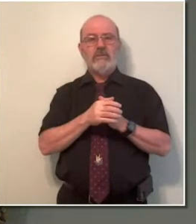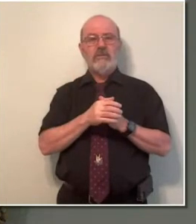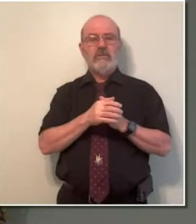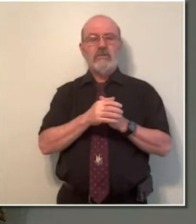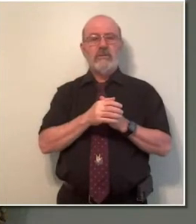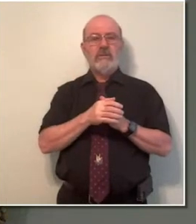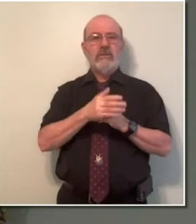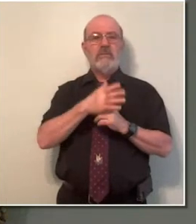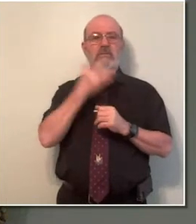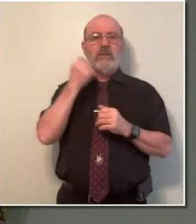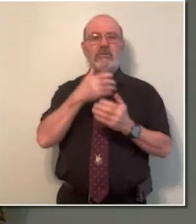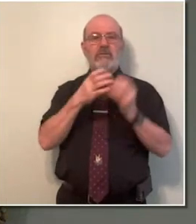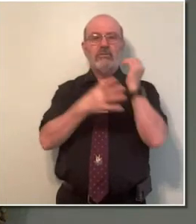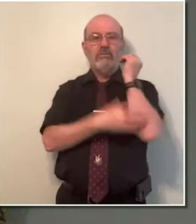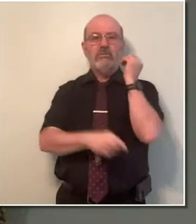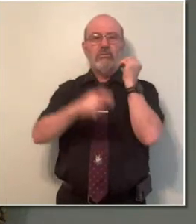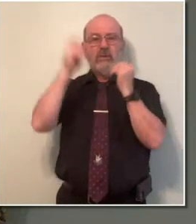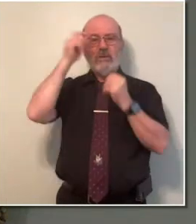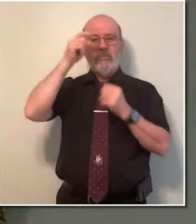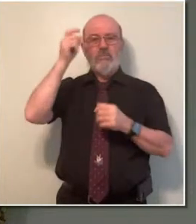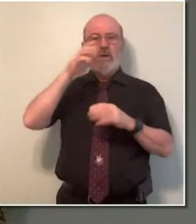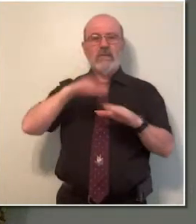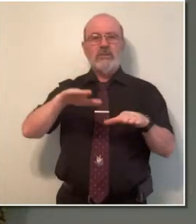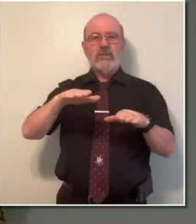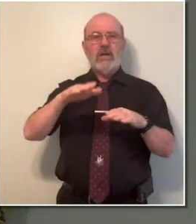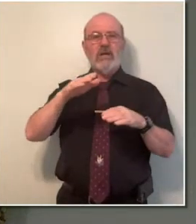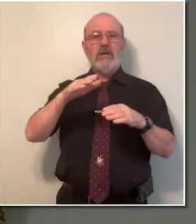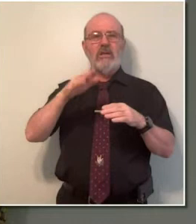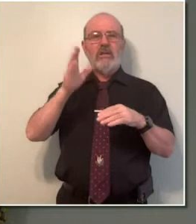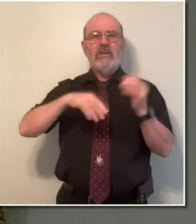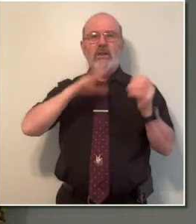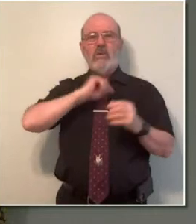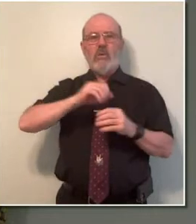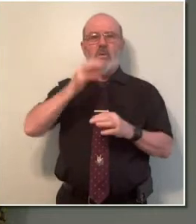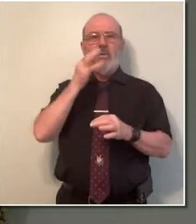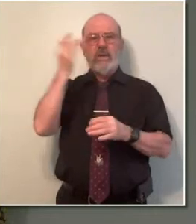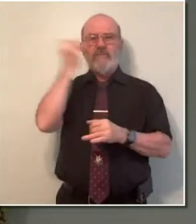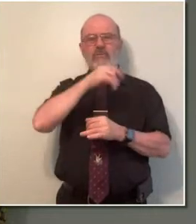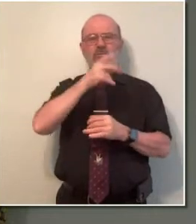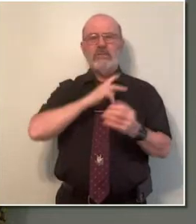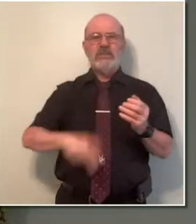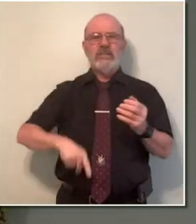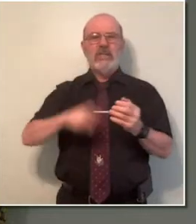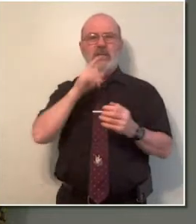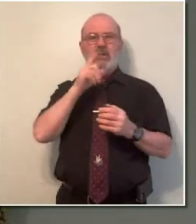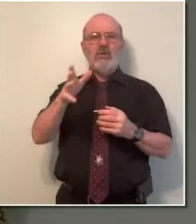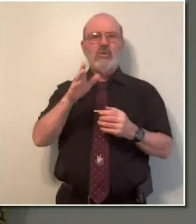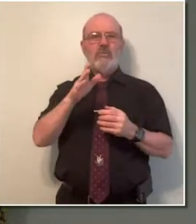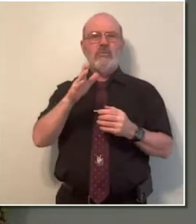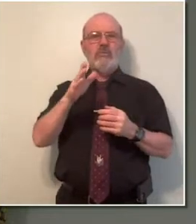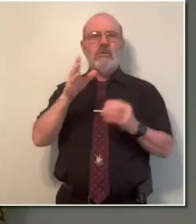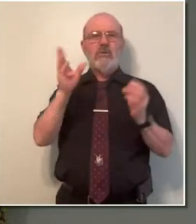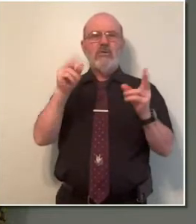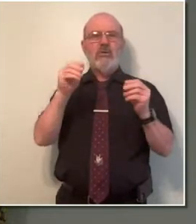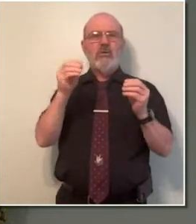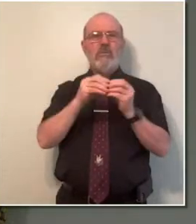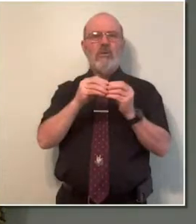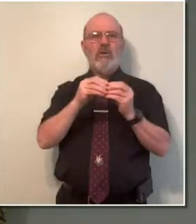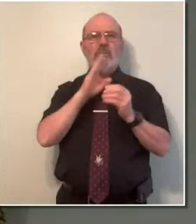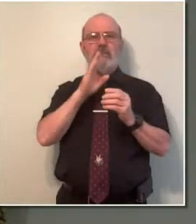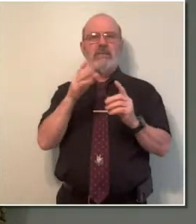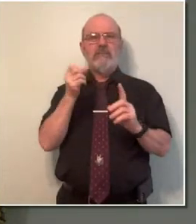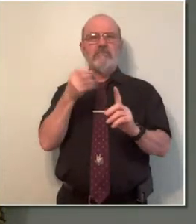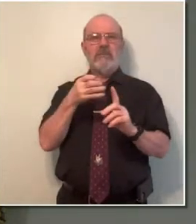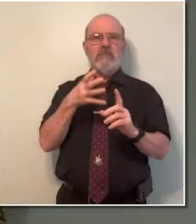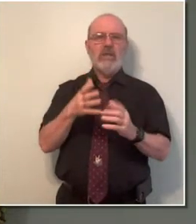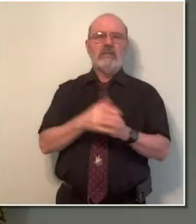13 says, better is a poor and a wise child than an old and foolish king who will no more be admonished.